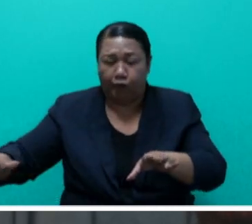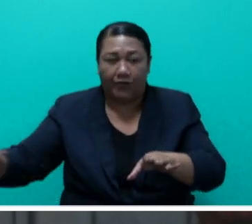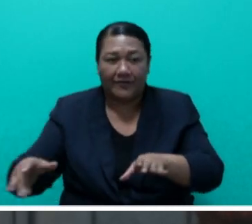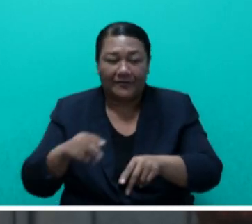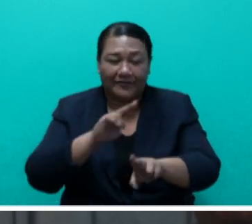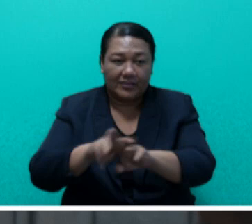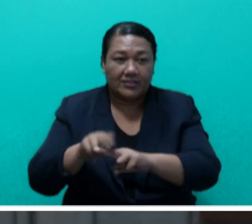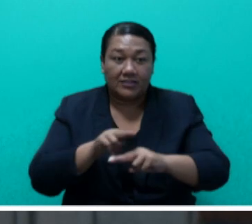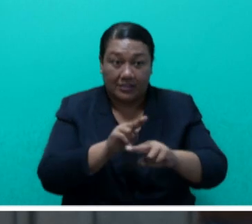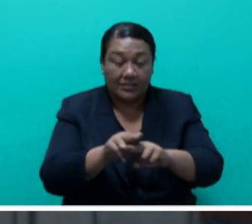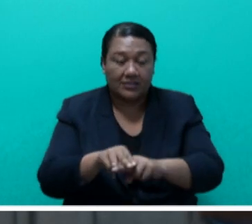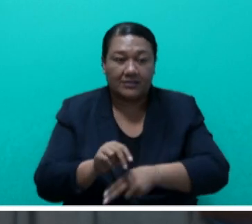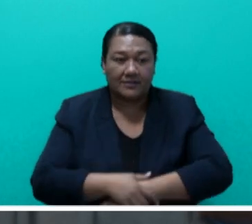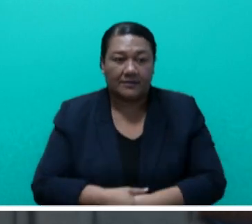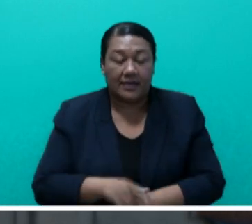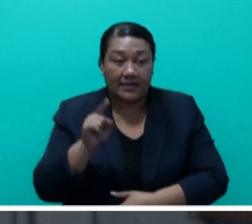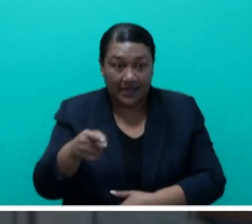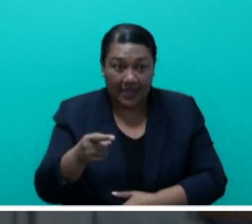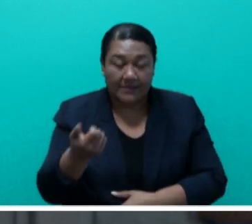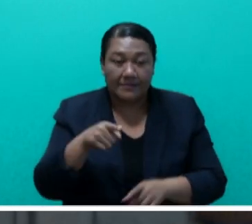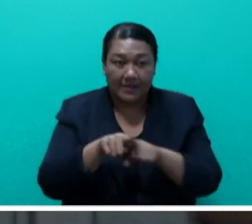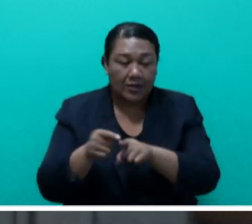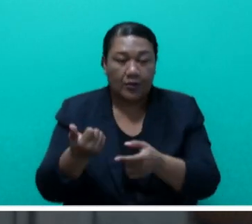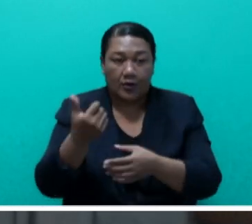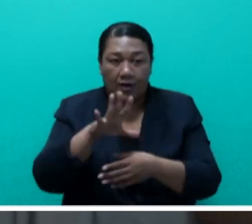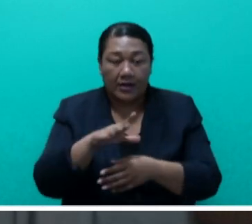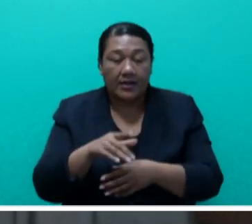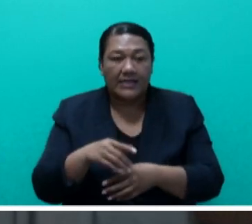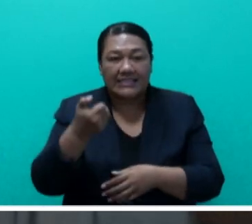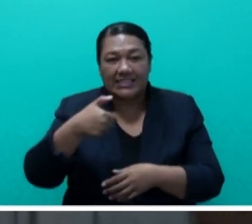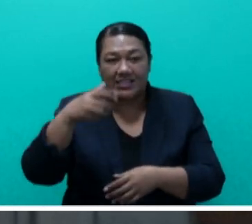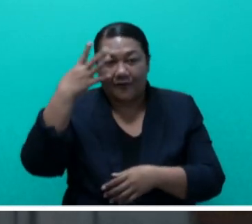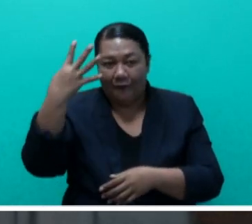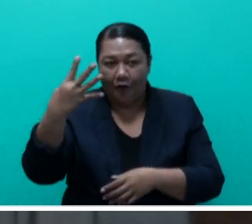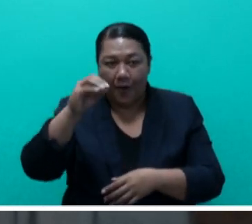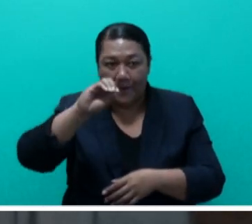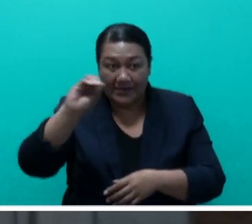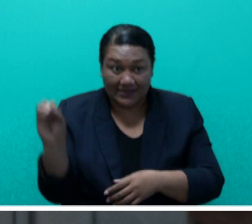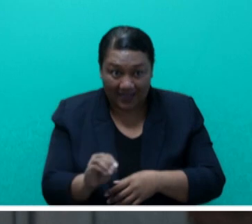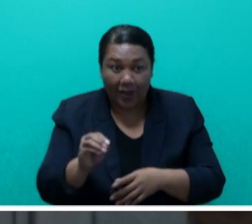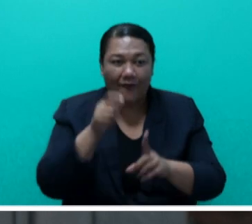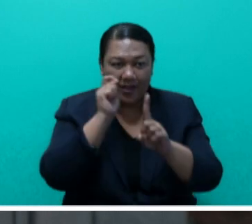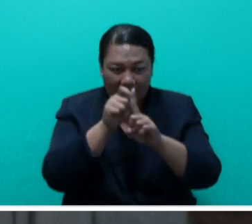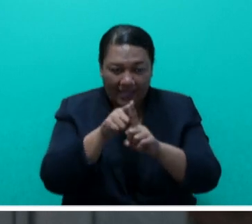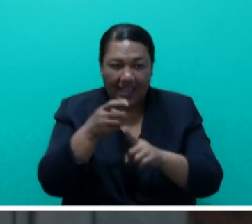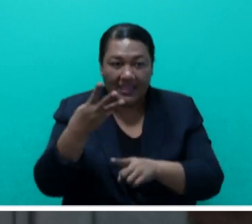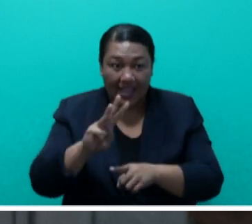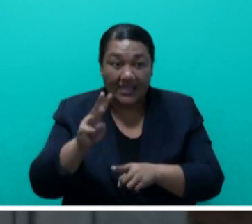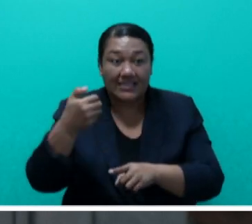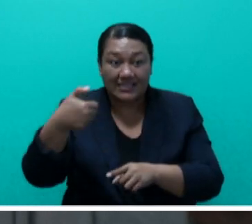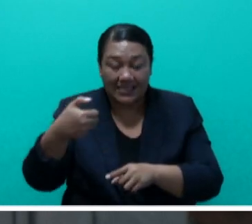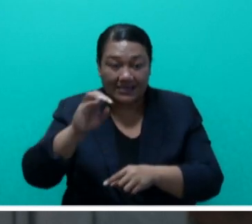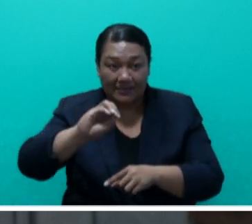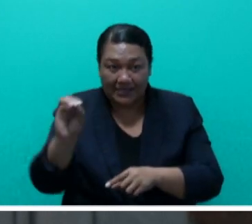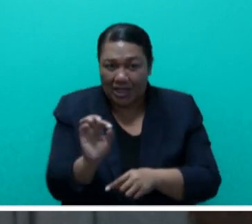means that we have planted approximately 64% of our target, with 36% yet